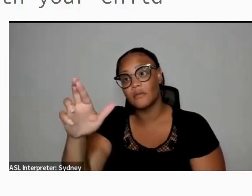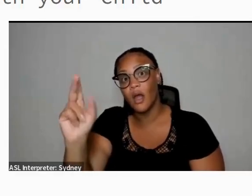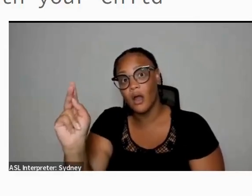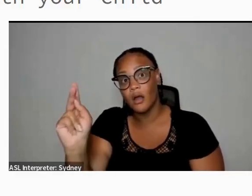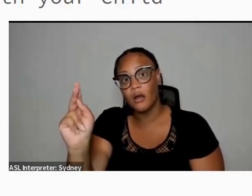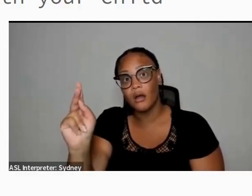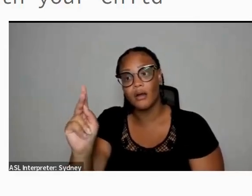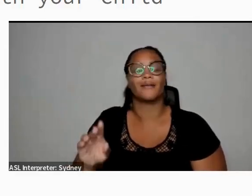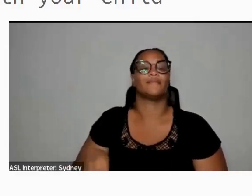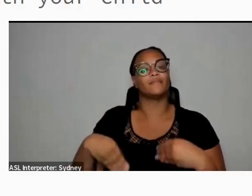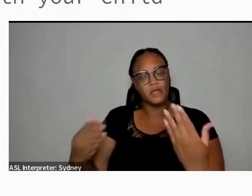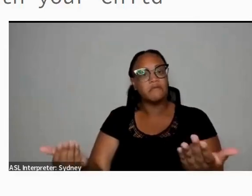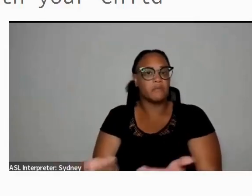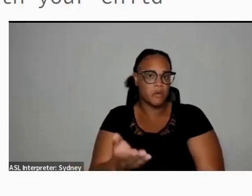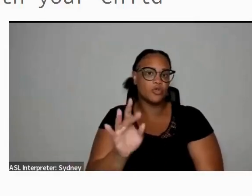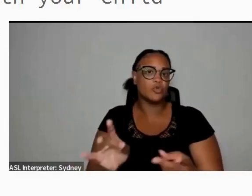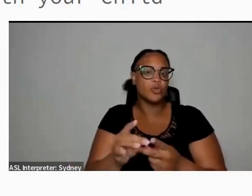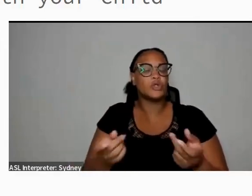your child.